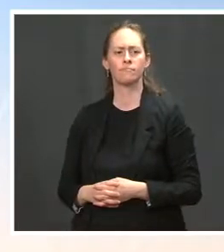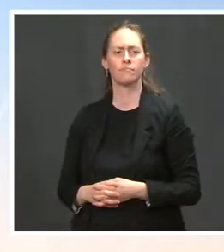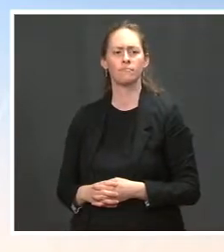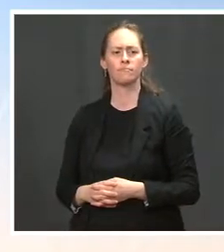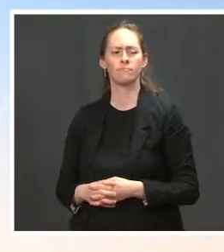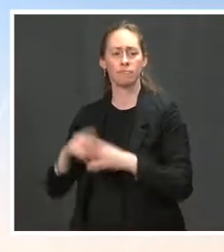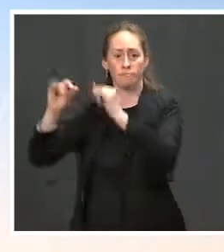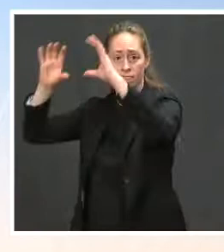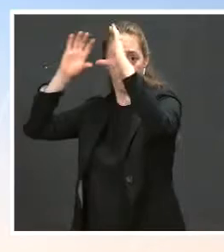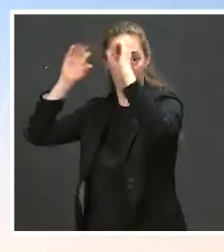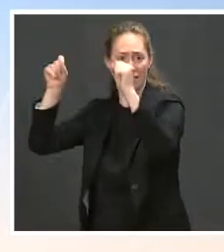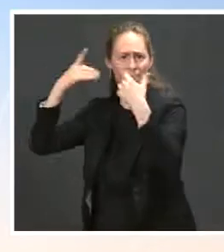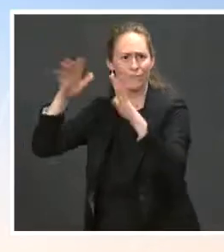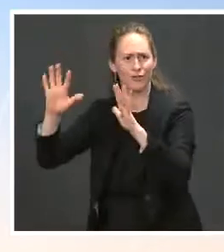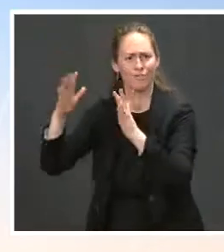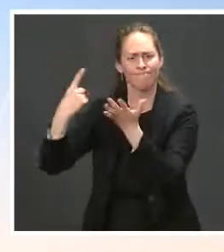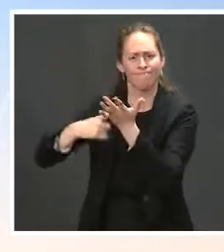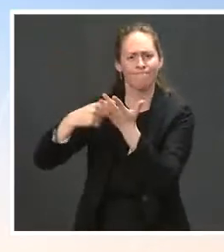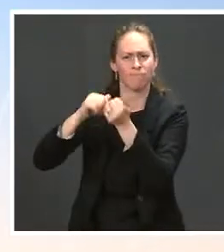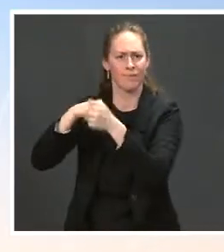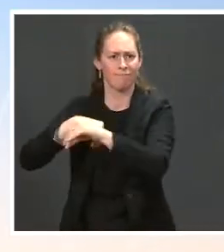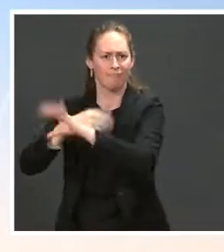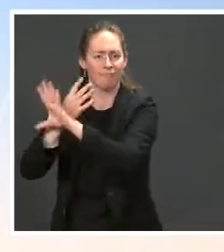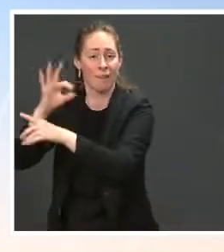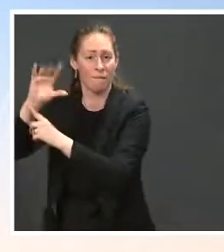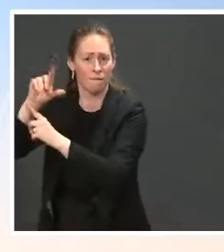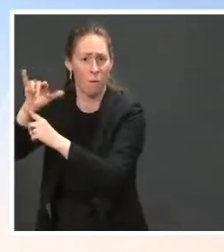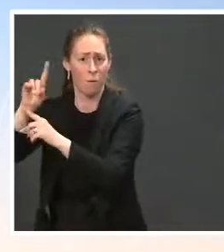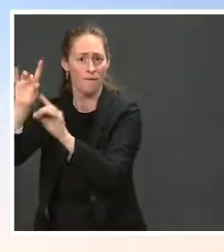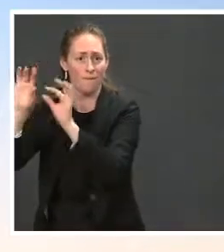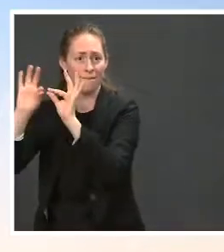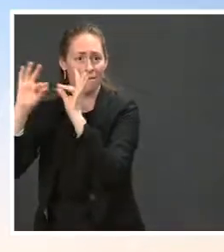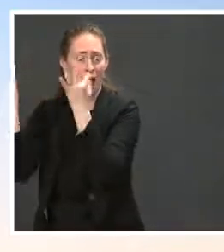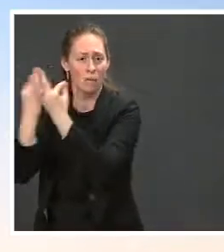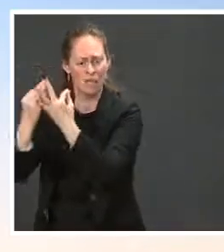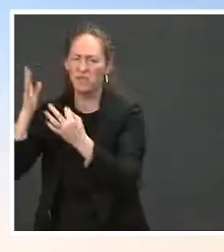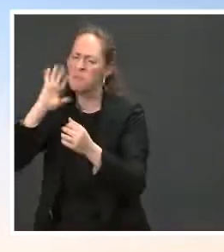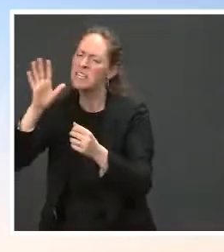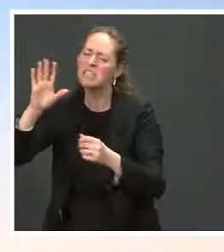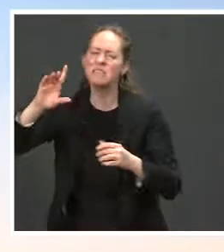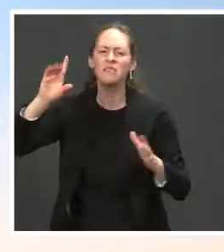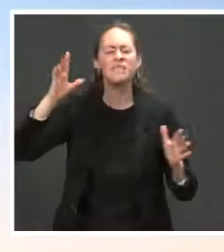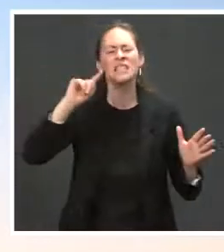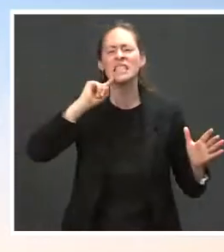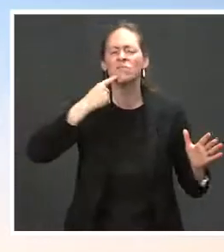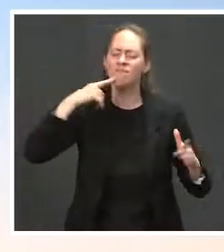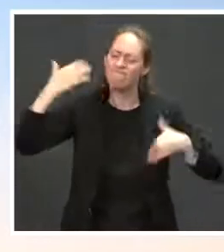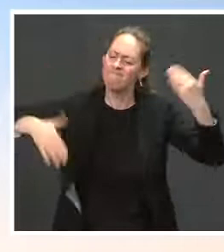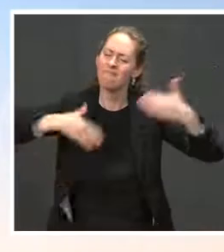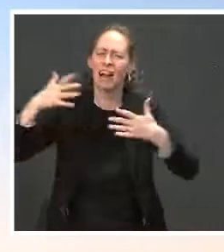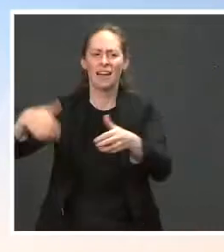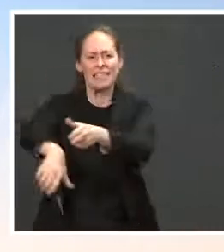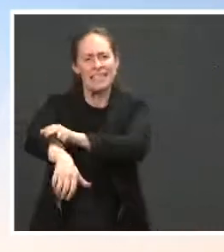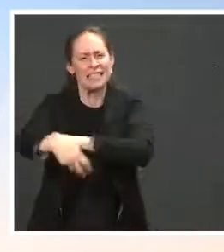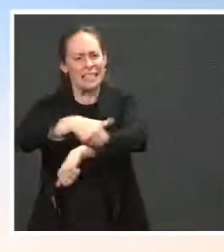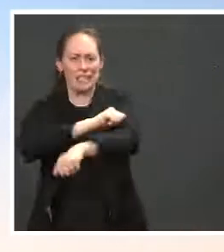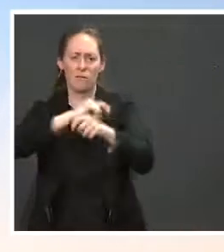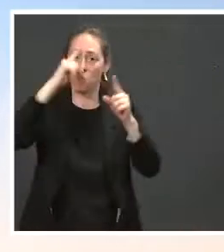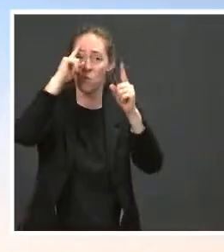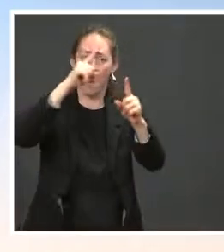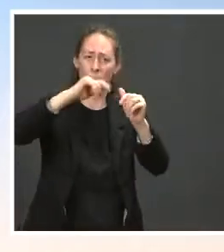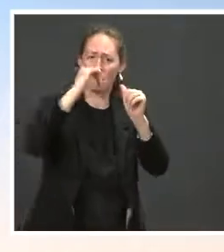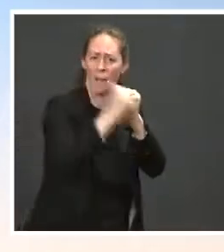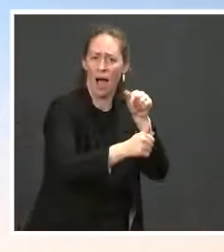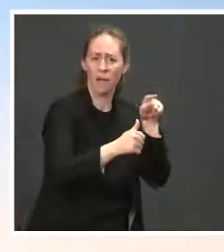promised that he would do everything he could to get the George Floyd Justice and Policing Act passed. So would that potentially include